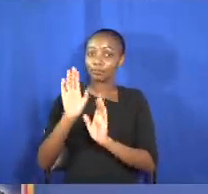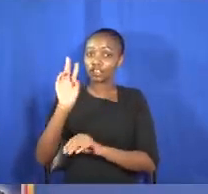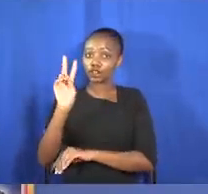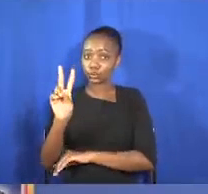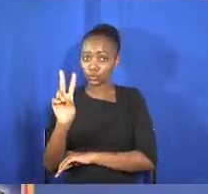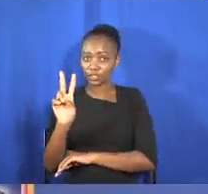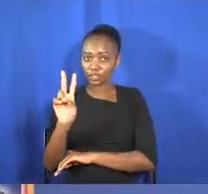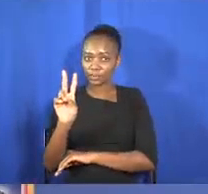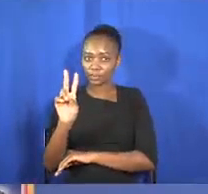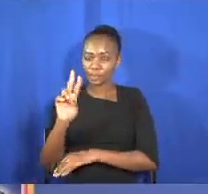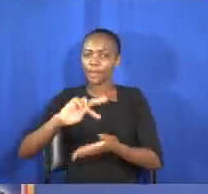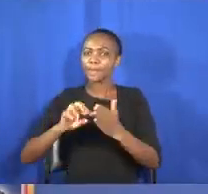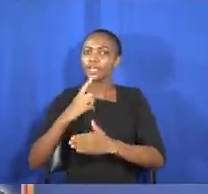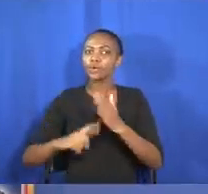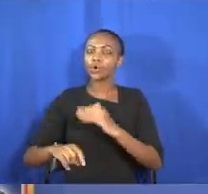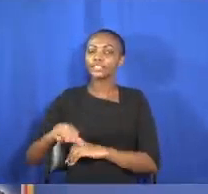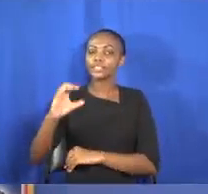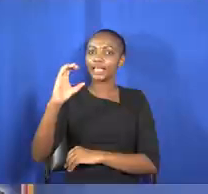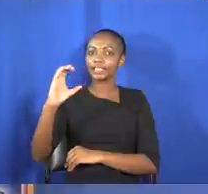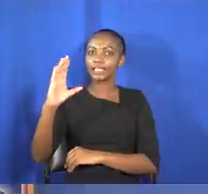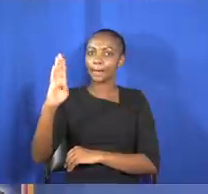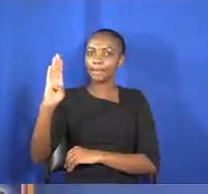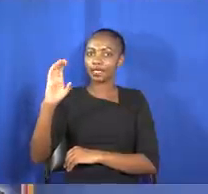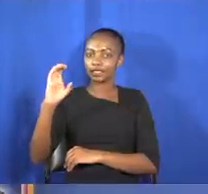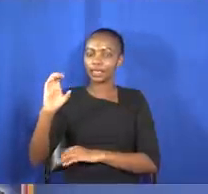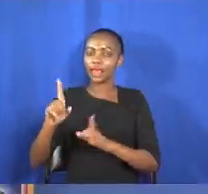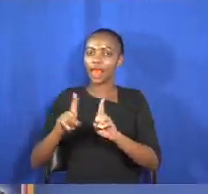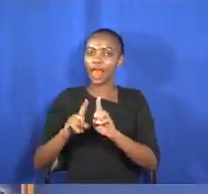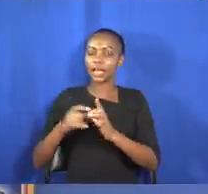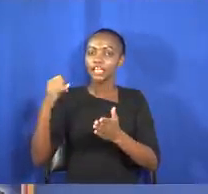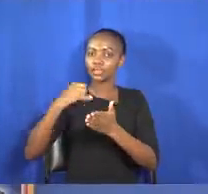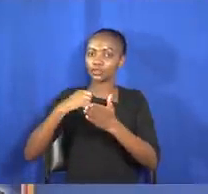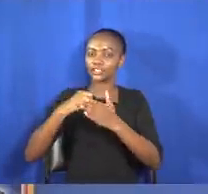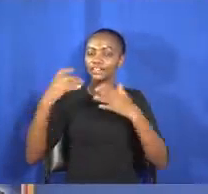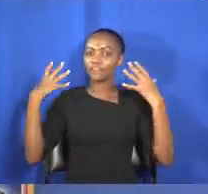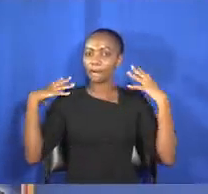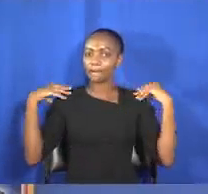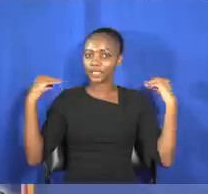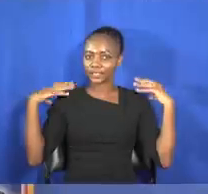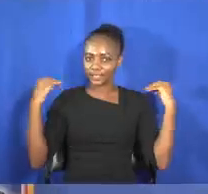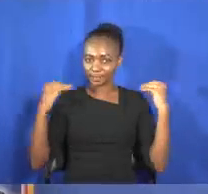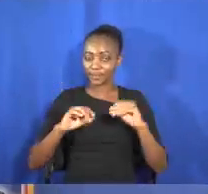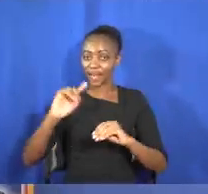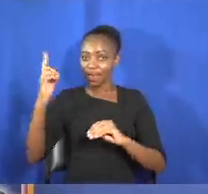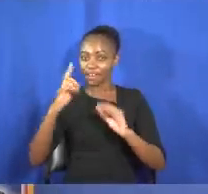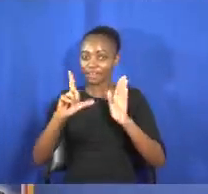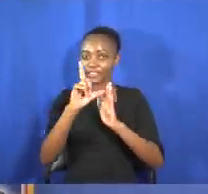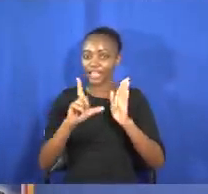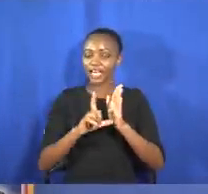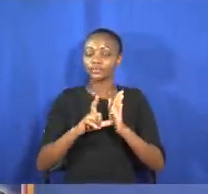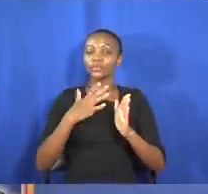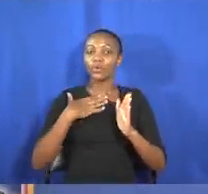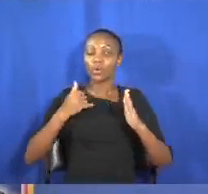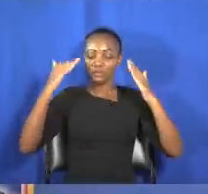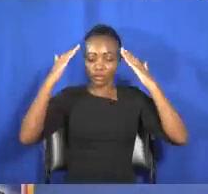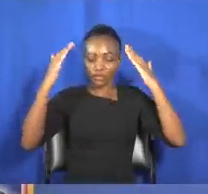that is CBC, Pedagogy and Inclusive Practices. In the first lesson, we